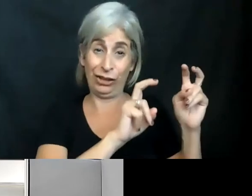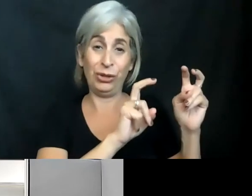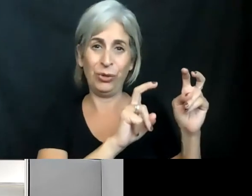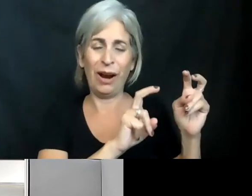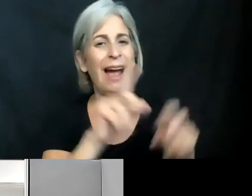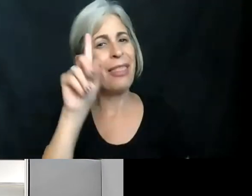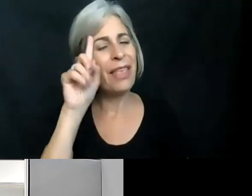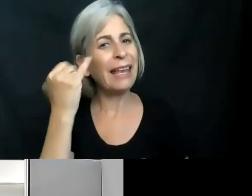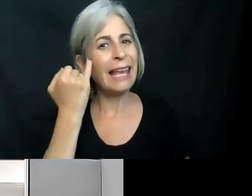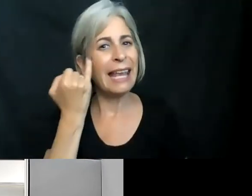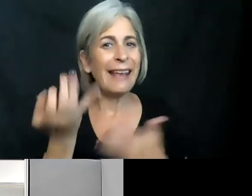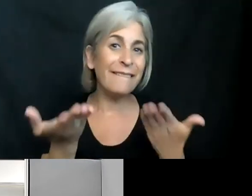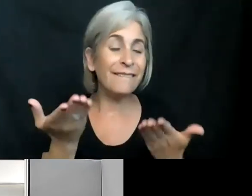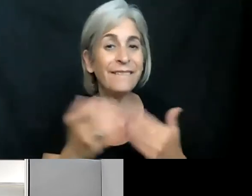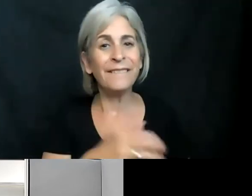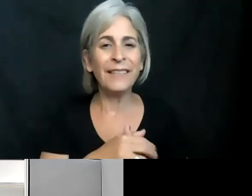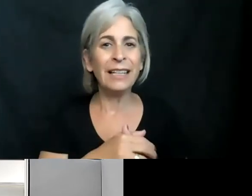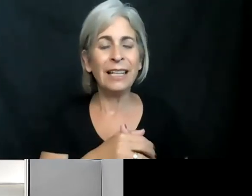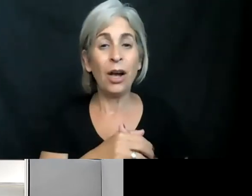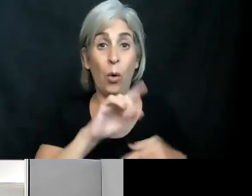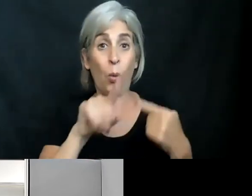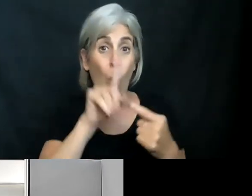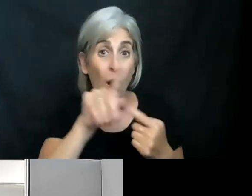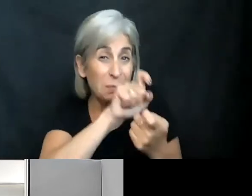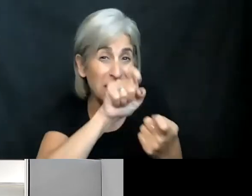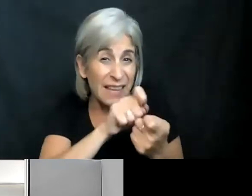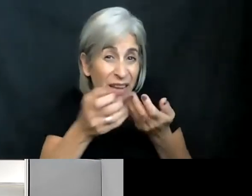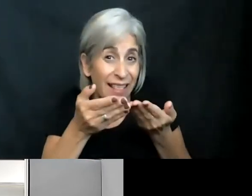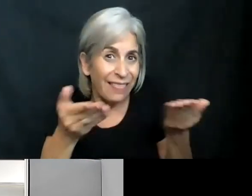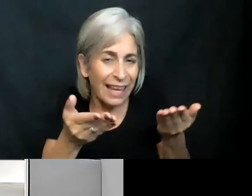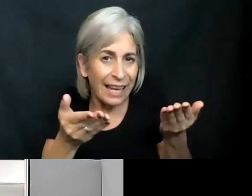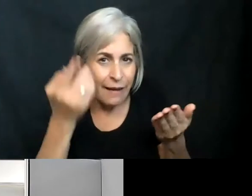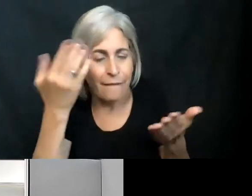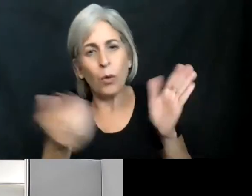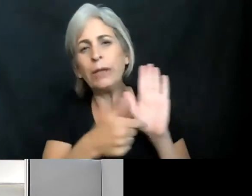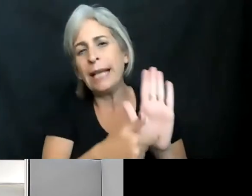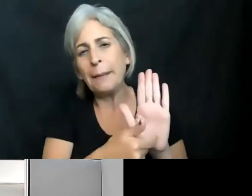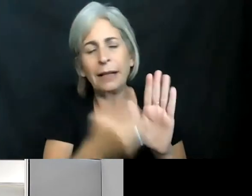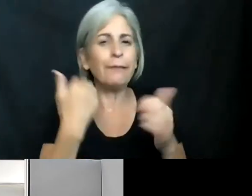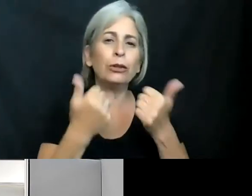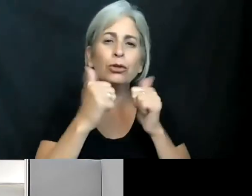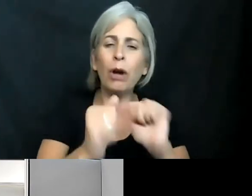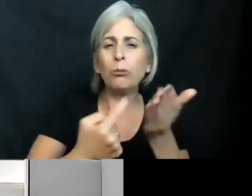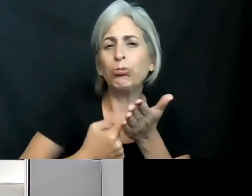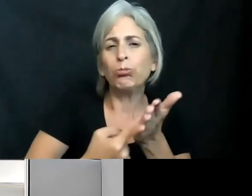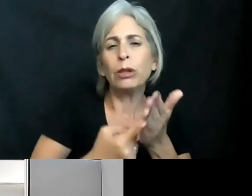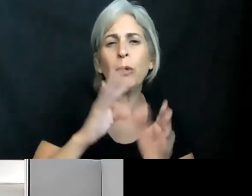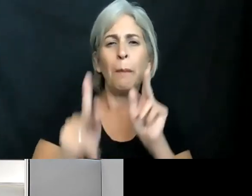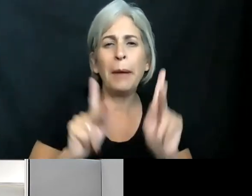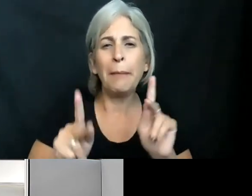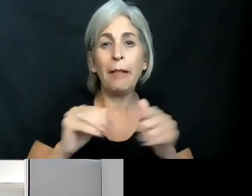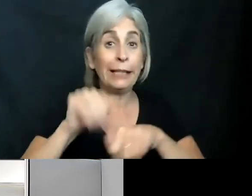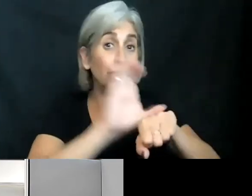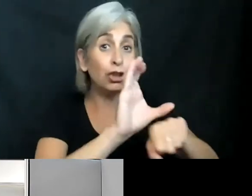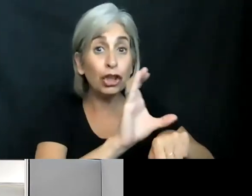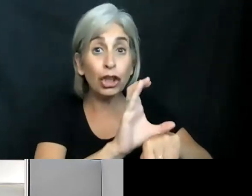if there's like one specific thing you want to appeal to, for example, if you're trying to talk to people at a church or